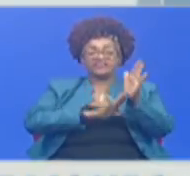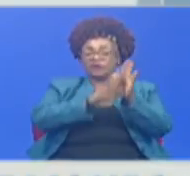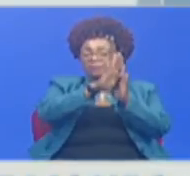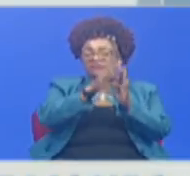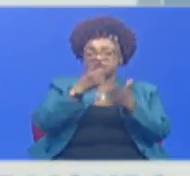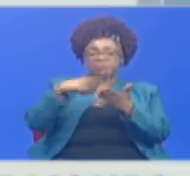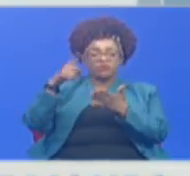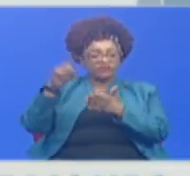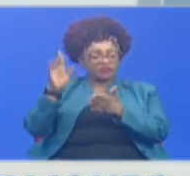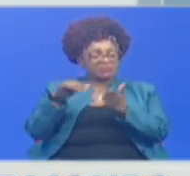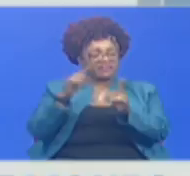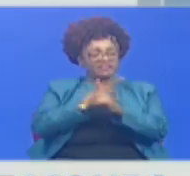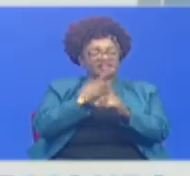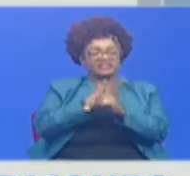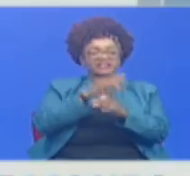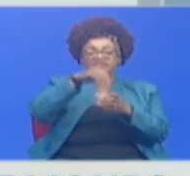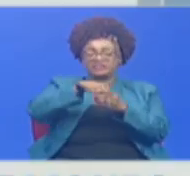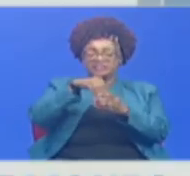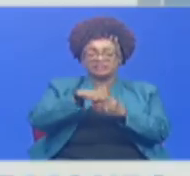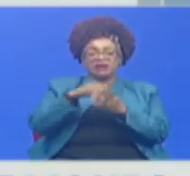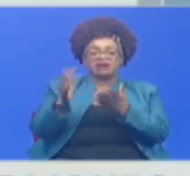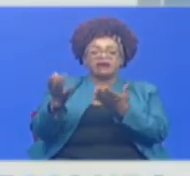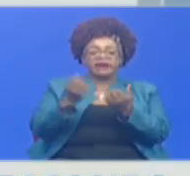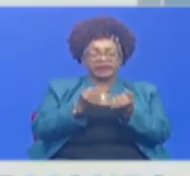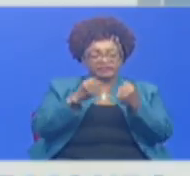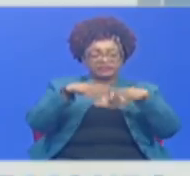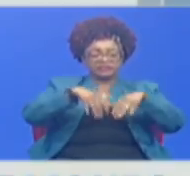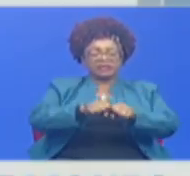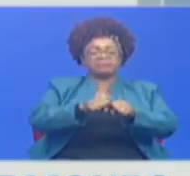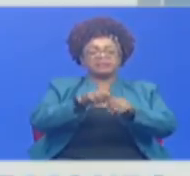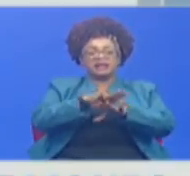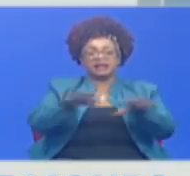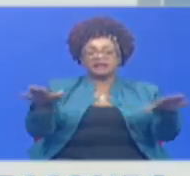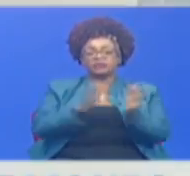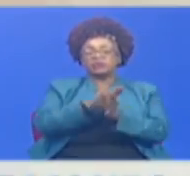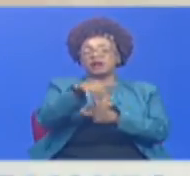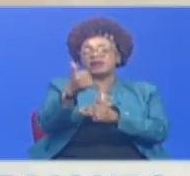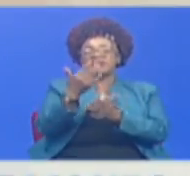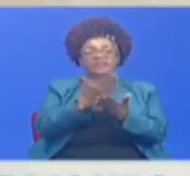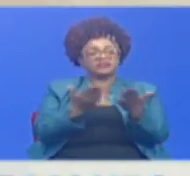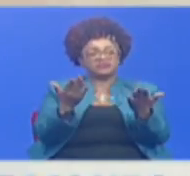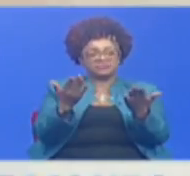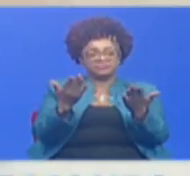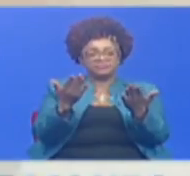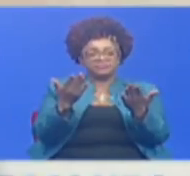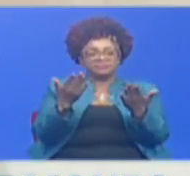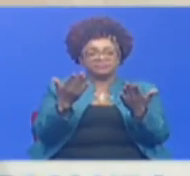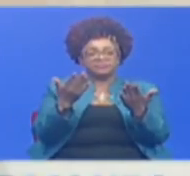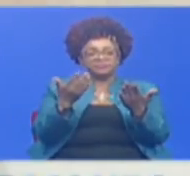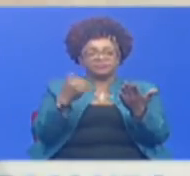various investors, and recover grabbed county land, among other obligations. And I look forward